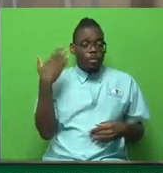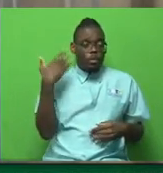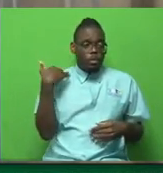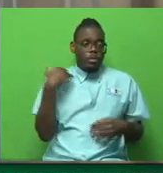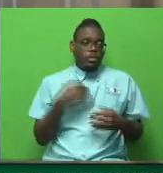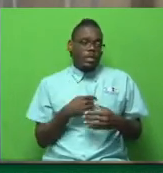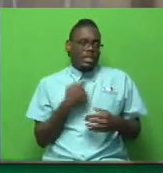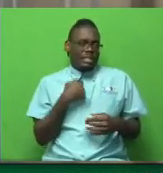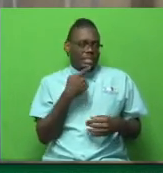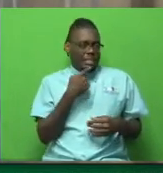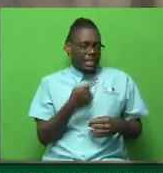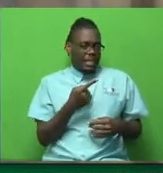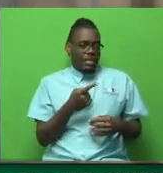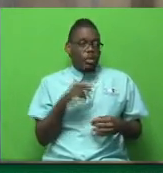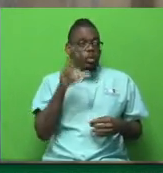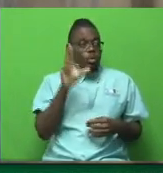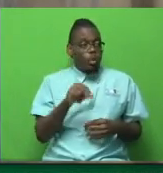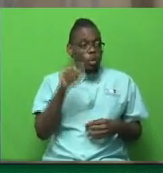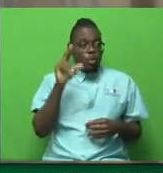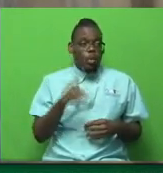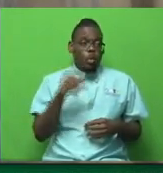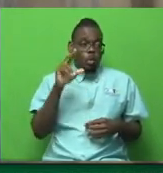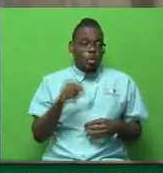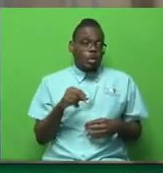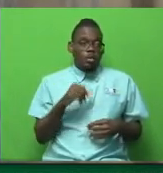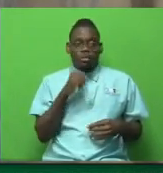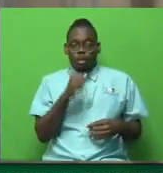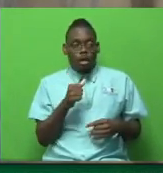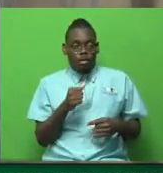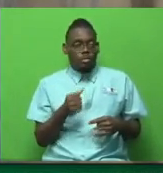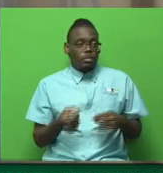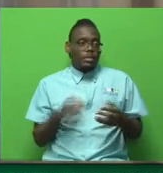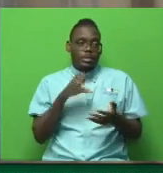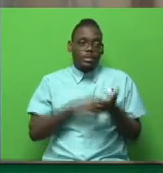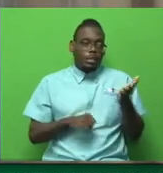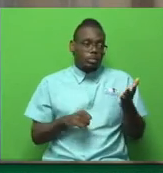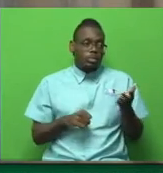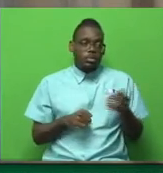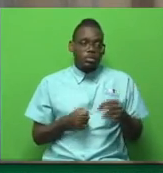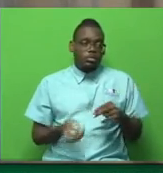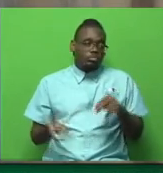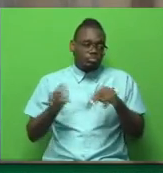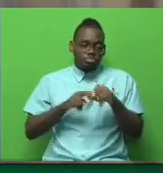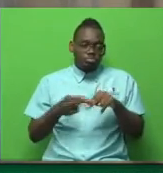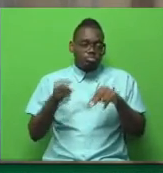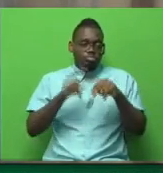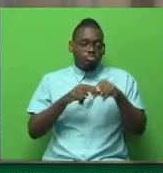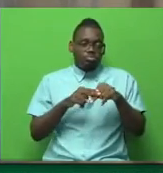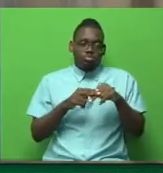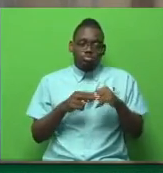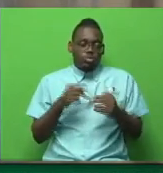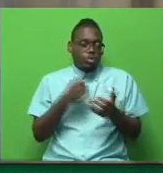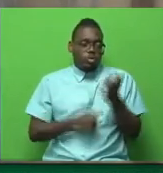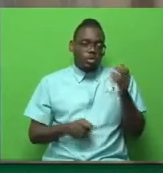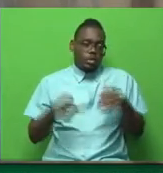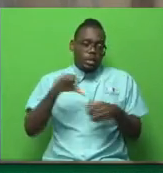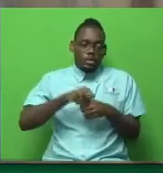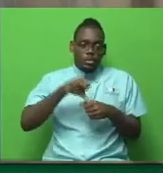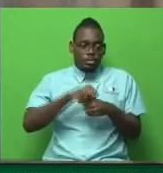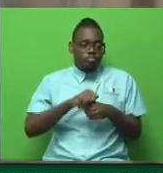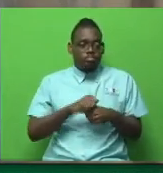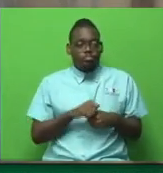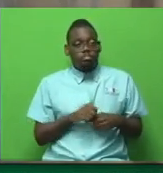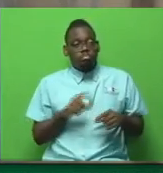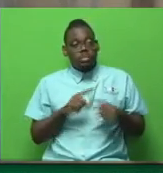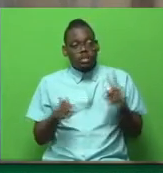fuel but when he had the opportunity in Madam speaker he jumped to raise the price of fuel not once not twice not